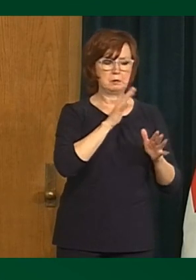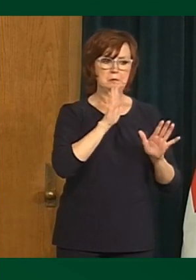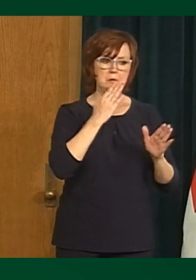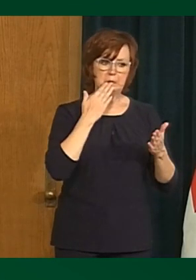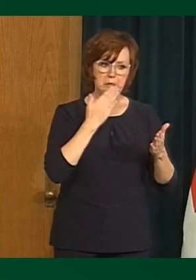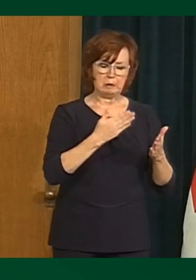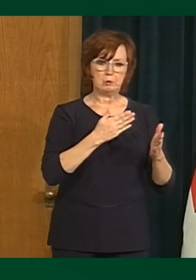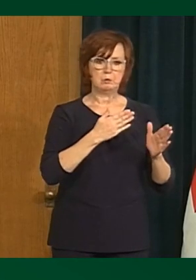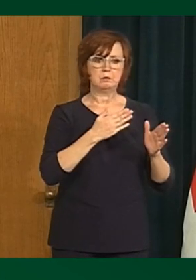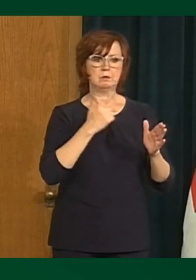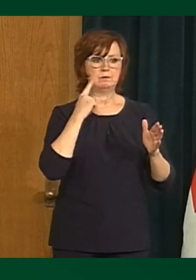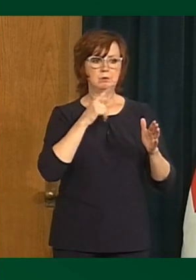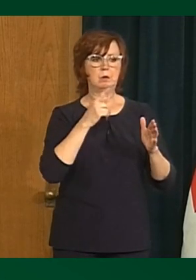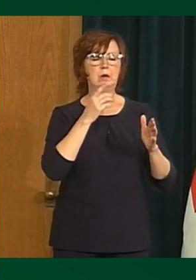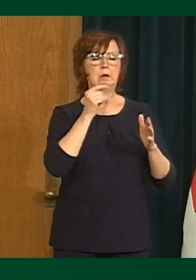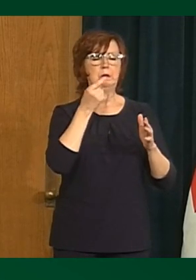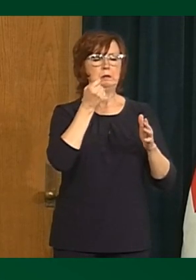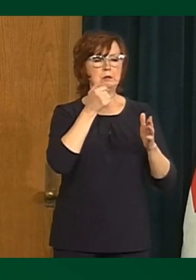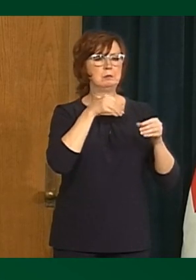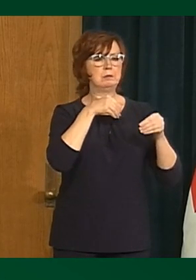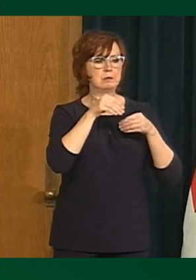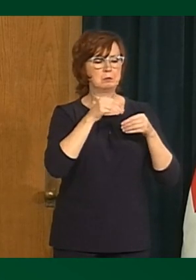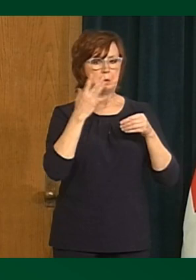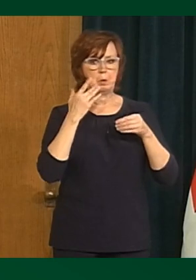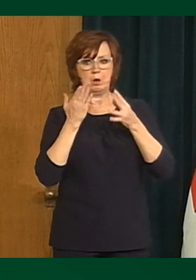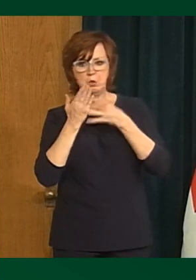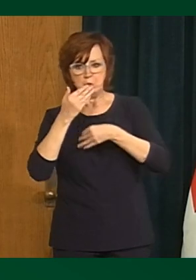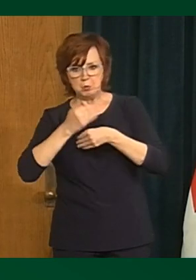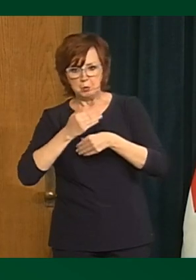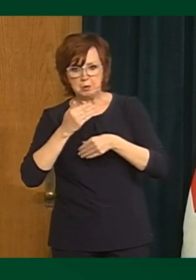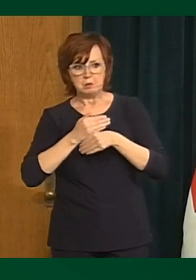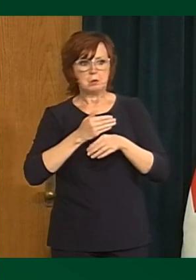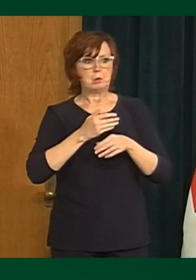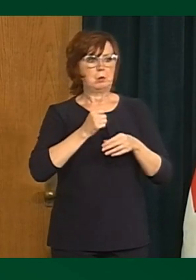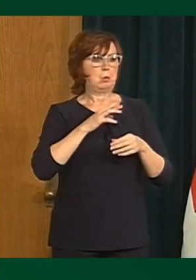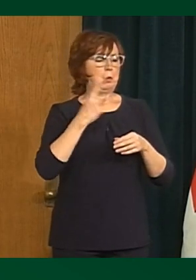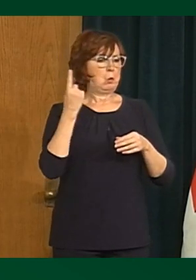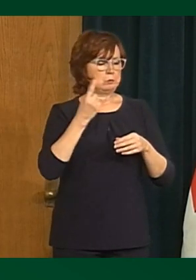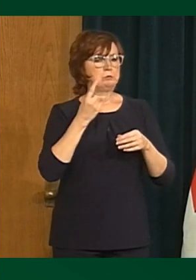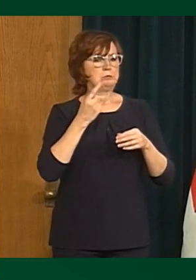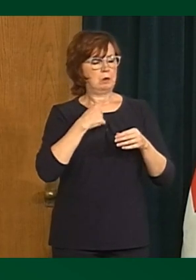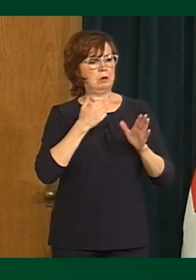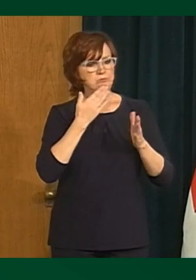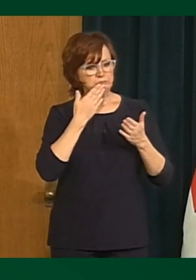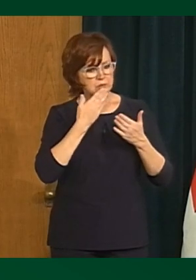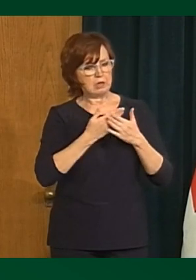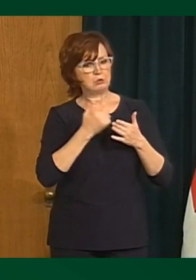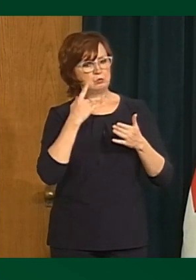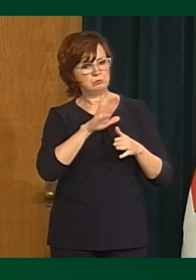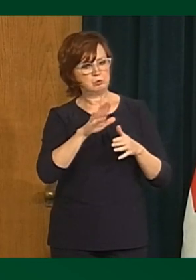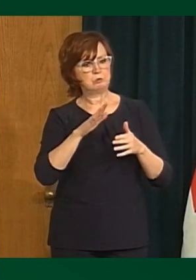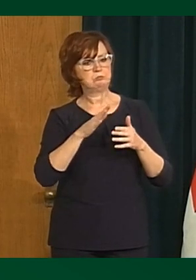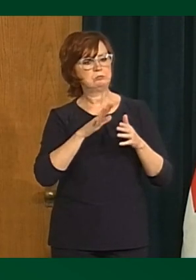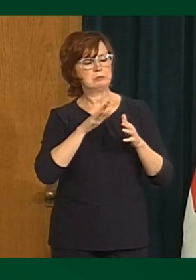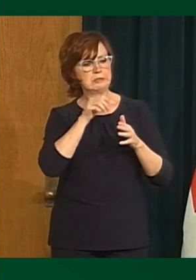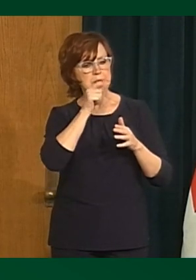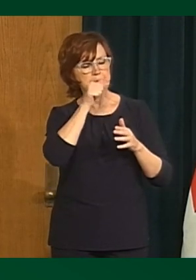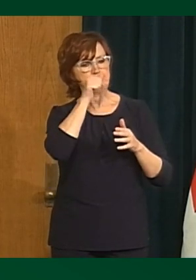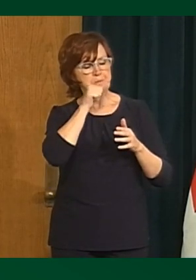allow some degree of support and visits to occur. But I also am fully aware